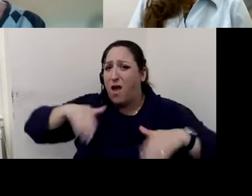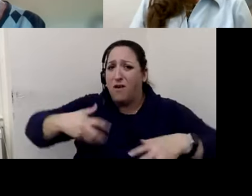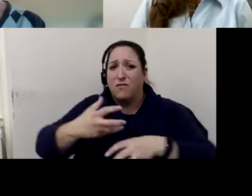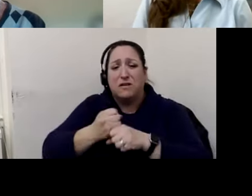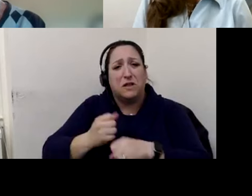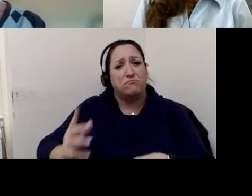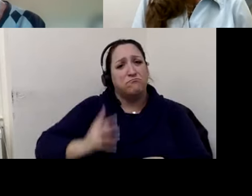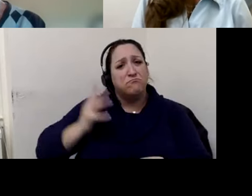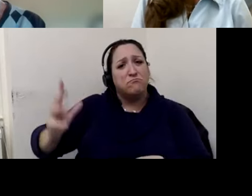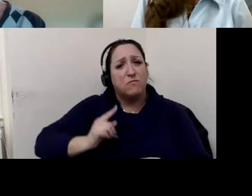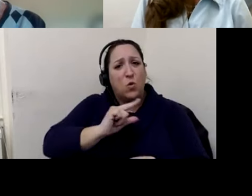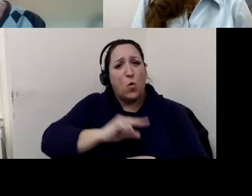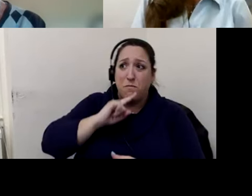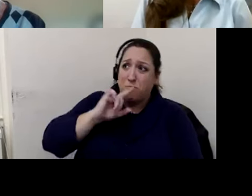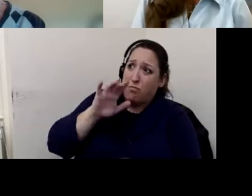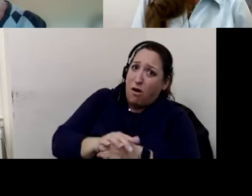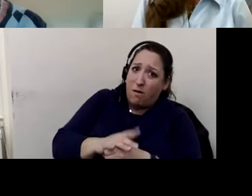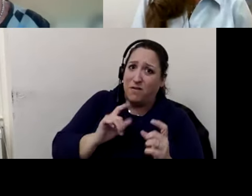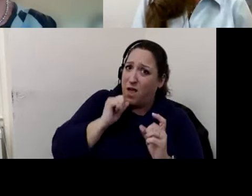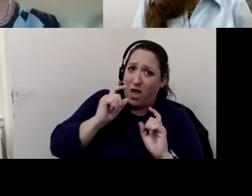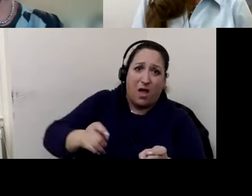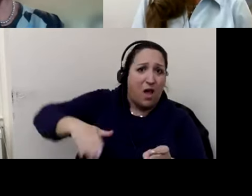quality of care promised by the permanent injunction."